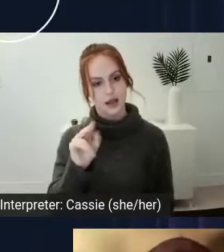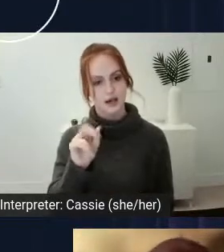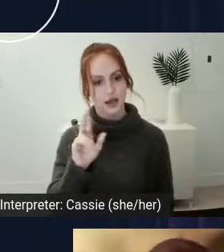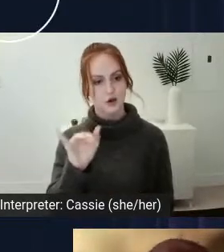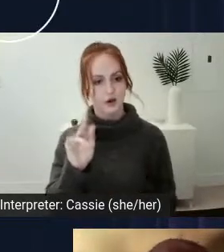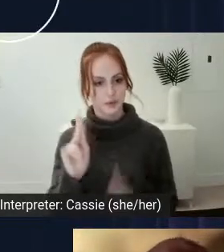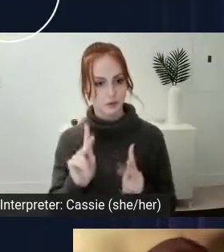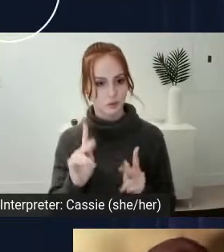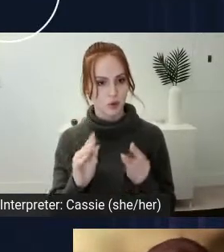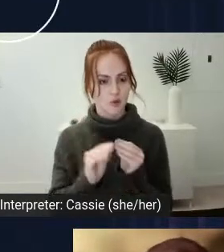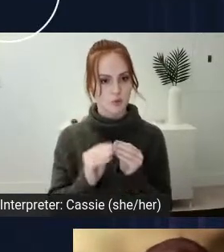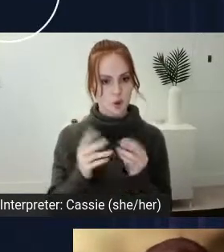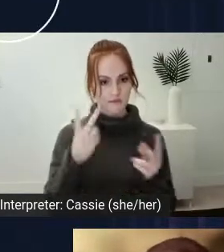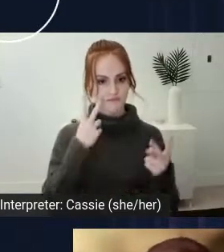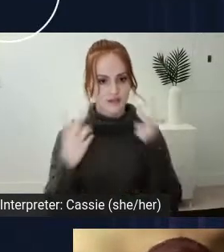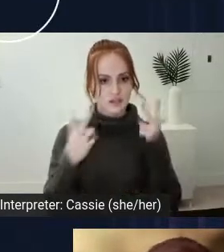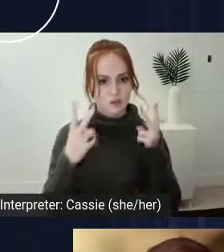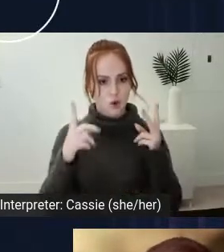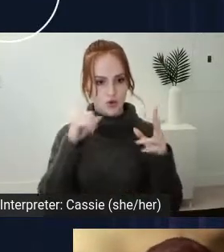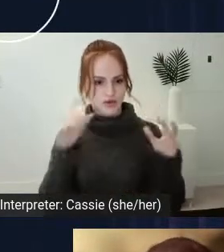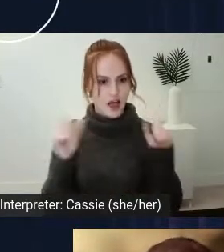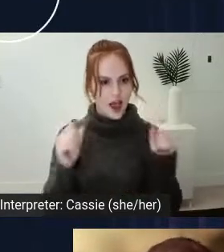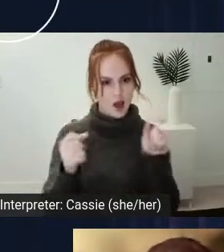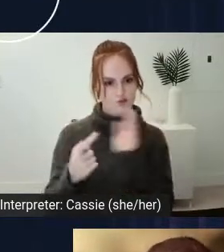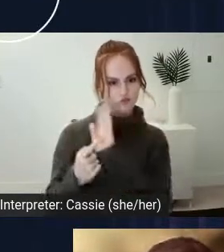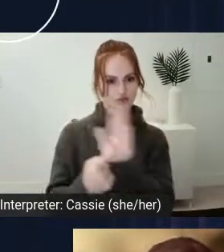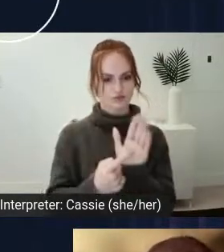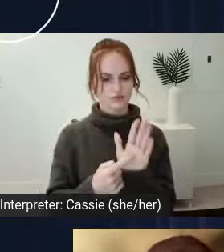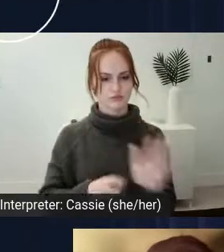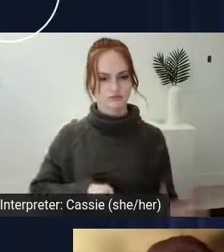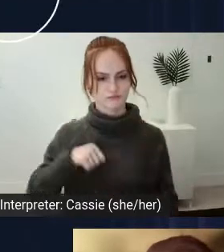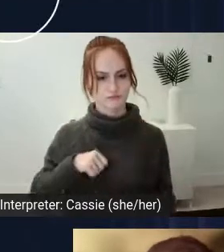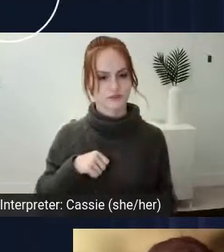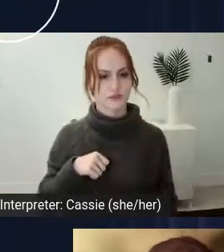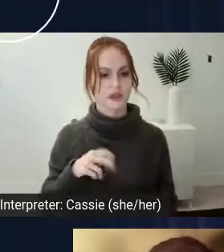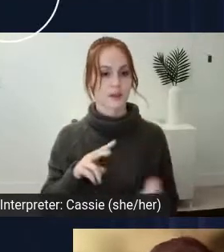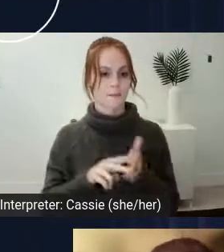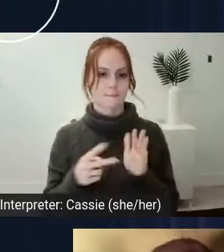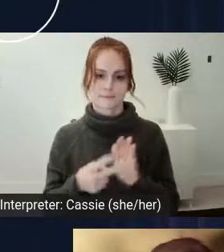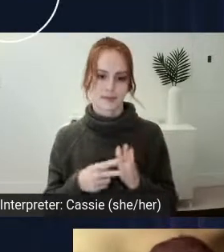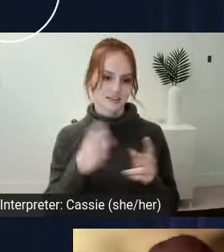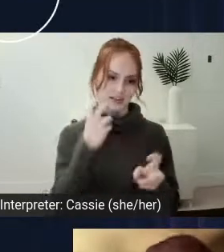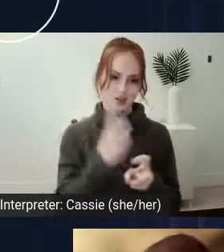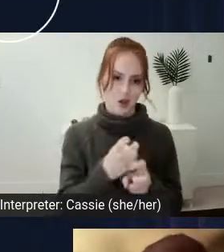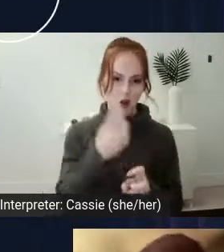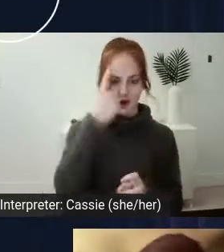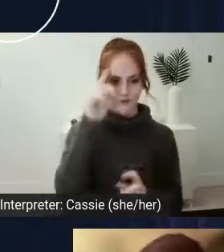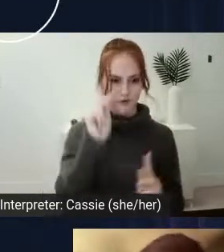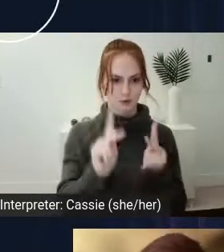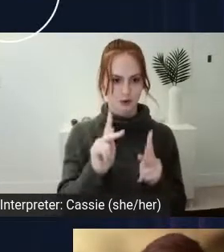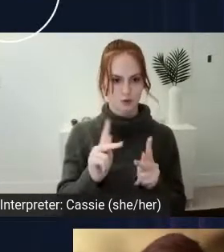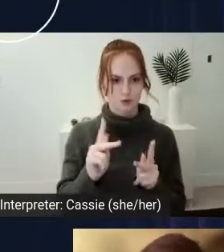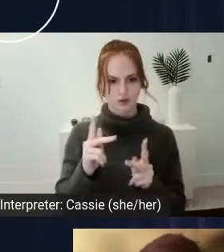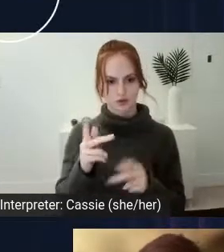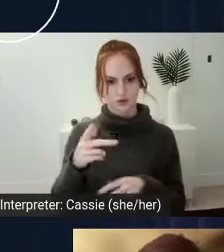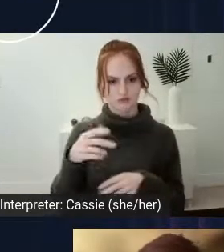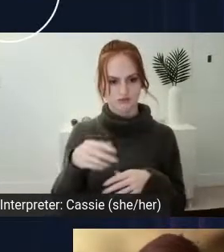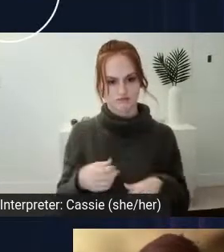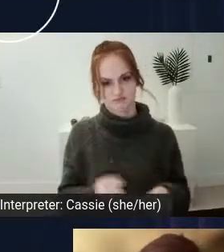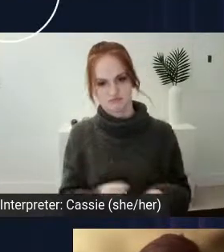is a pushback to eradicate trans people from public spaces and from access to spaces